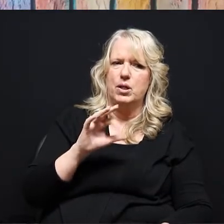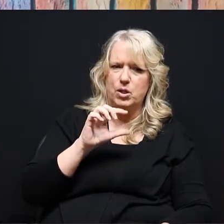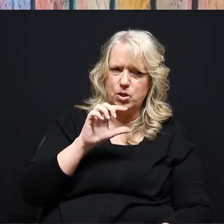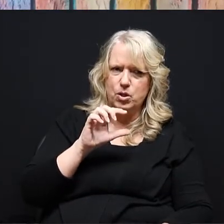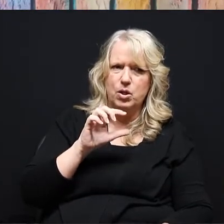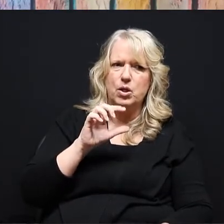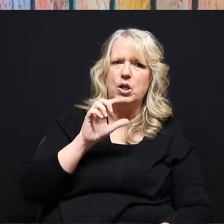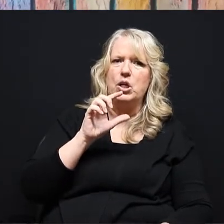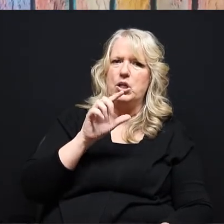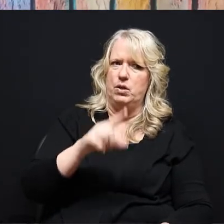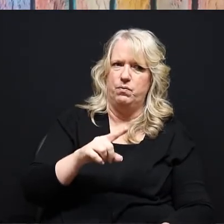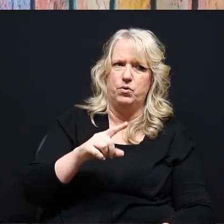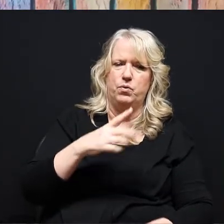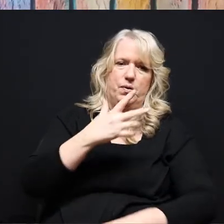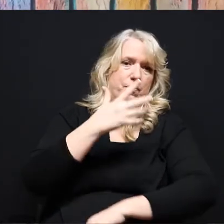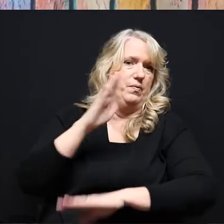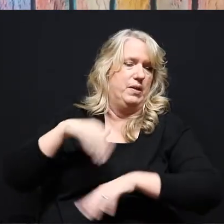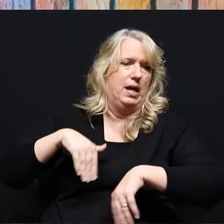haven't been